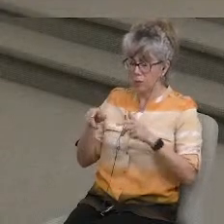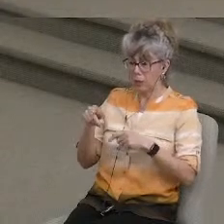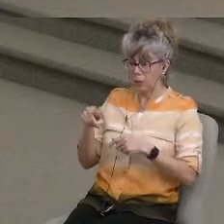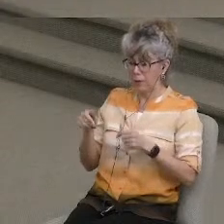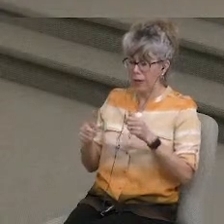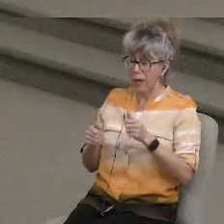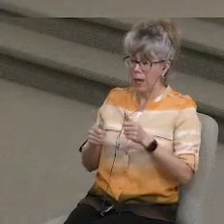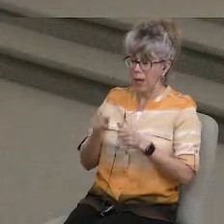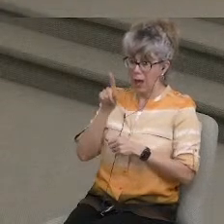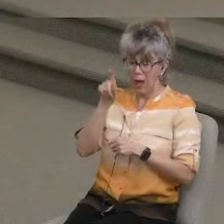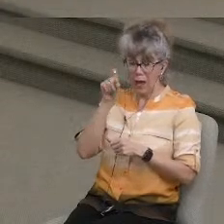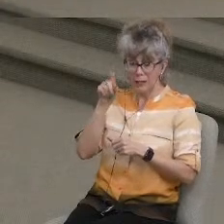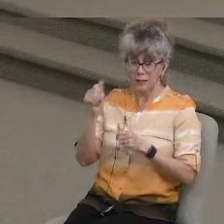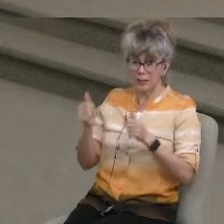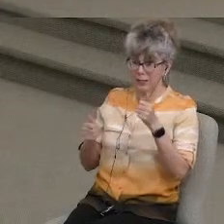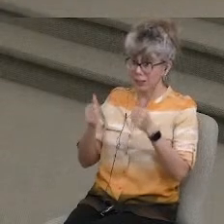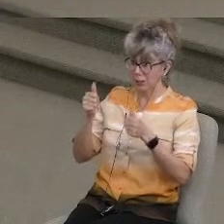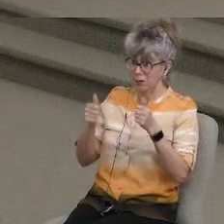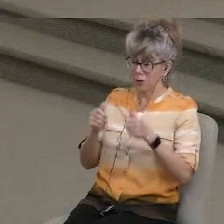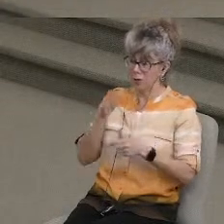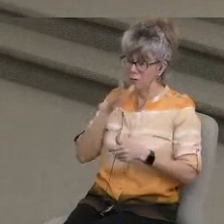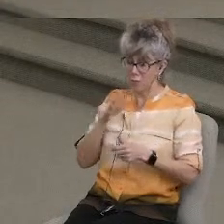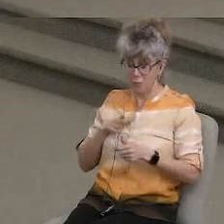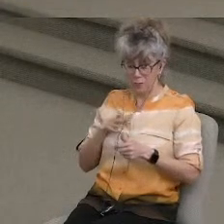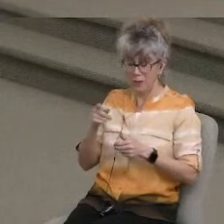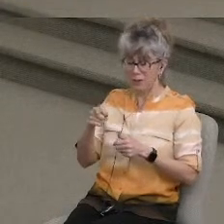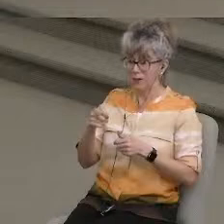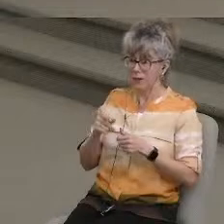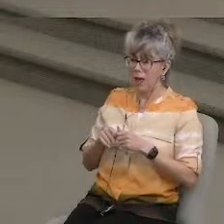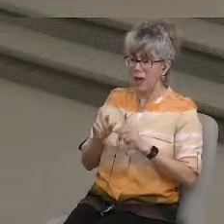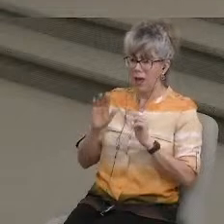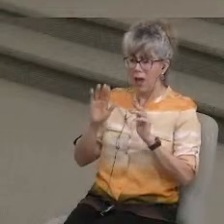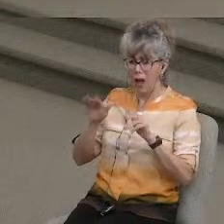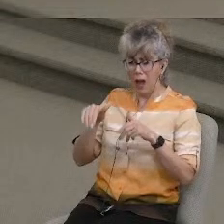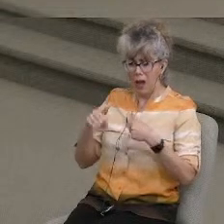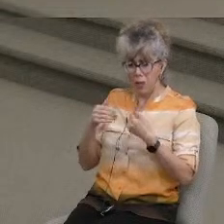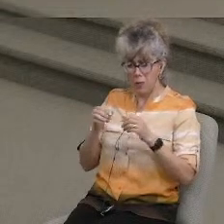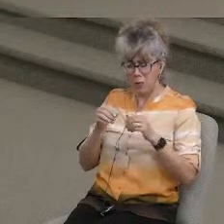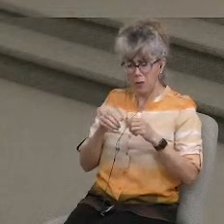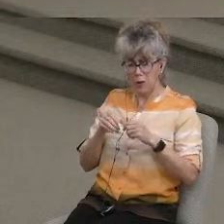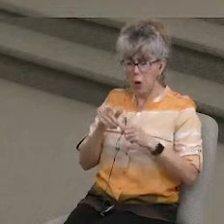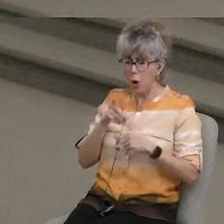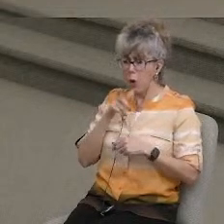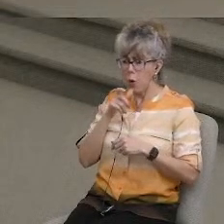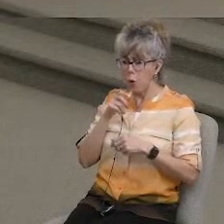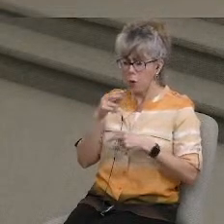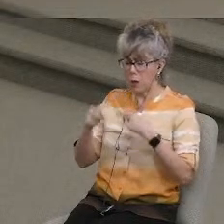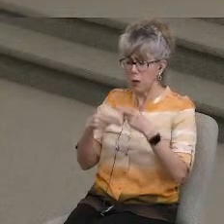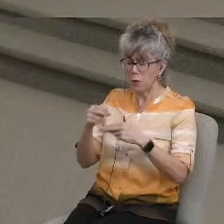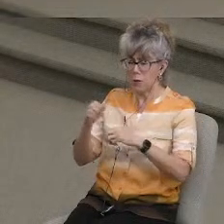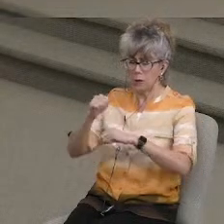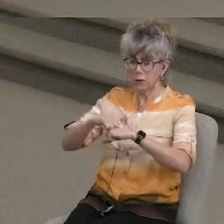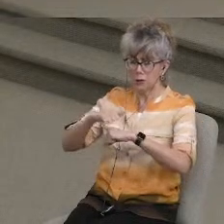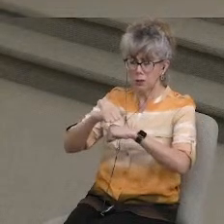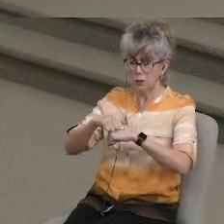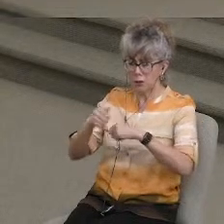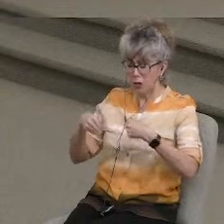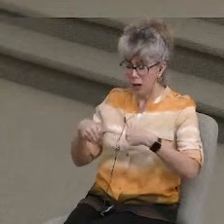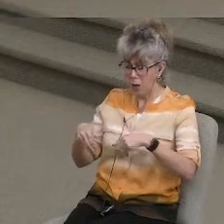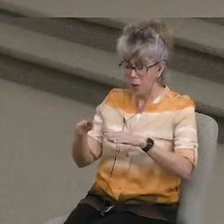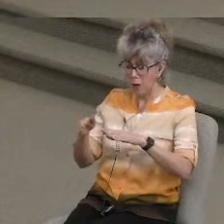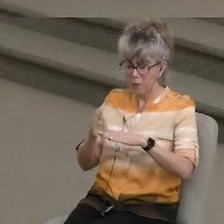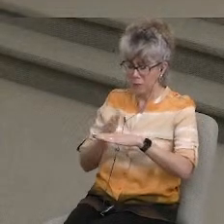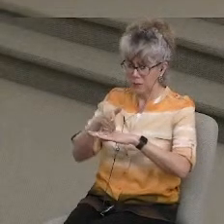I could see them looking at each other saying, how are we going to get in when we get there? Who will roll the stone away from the entrance